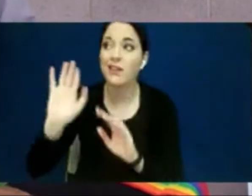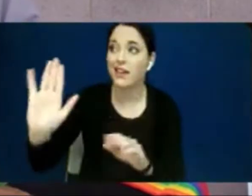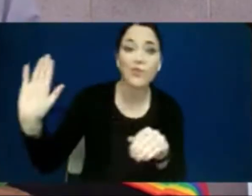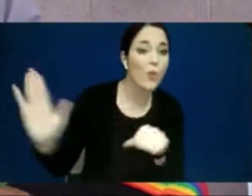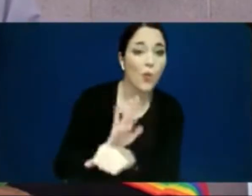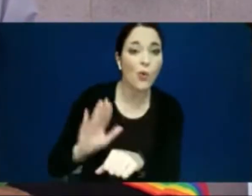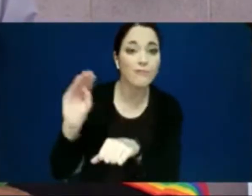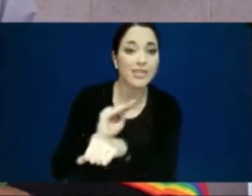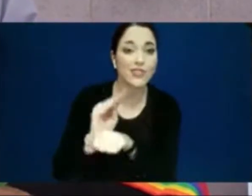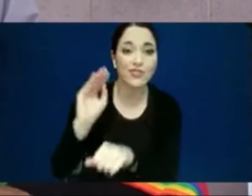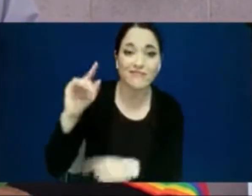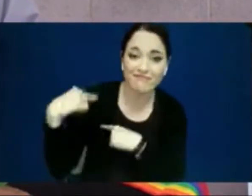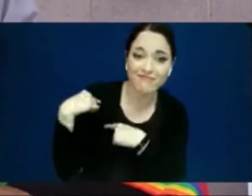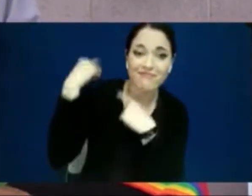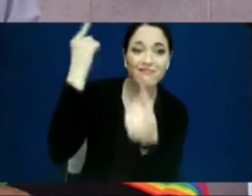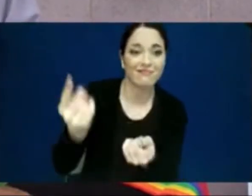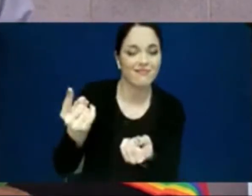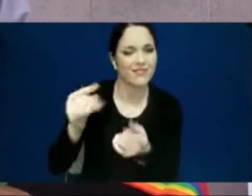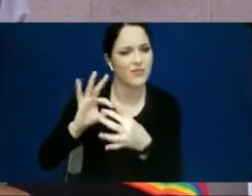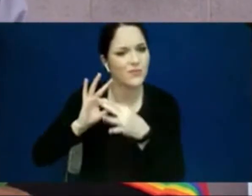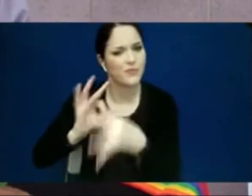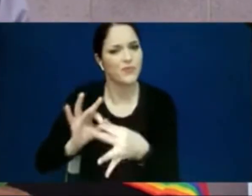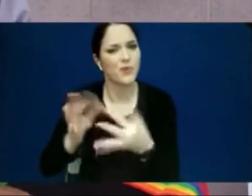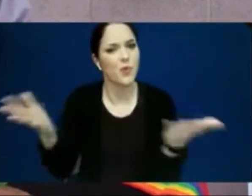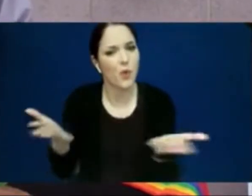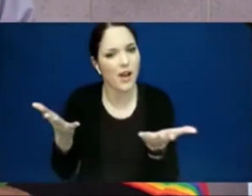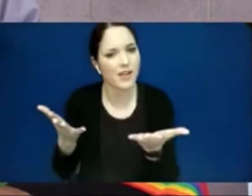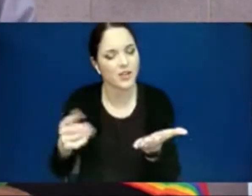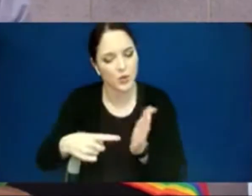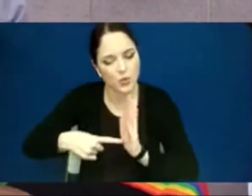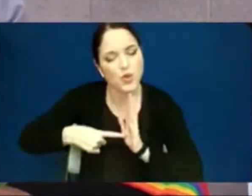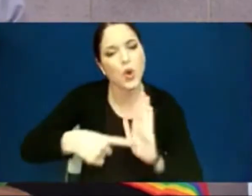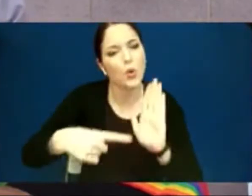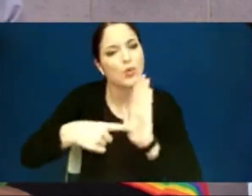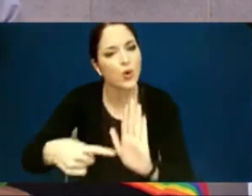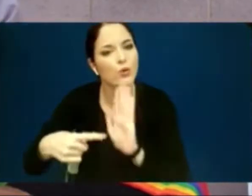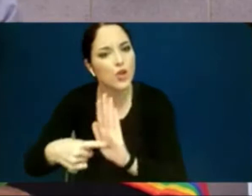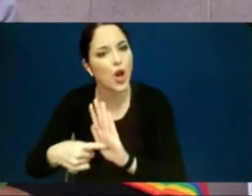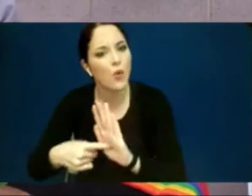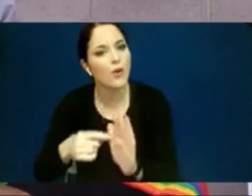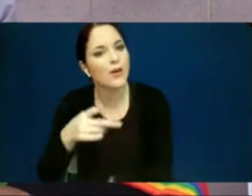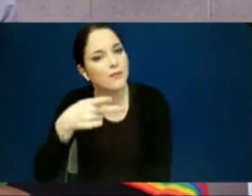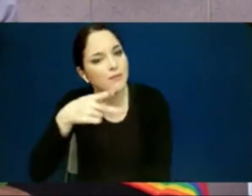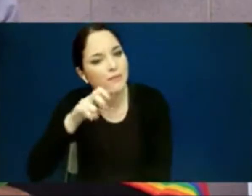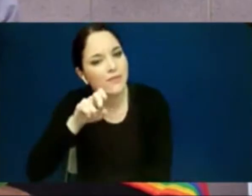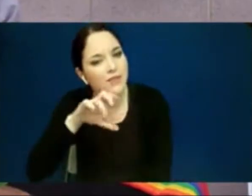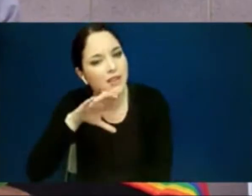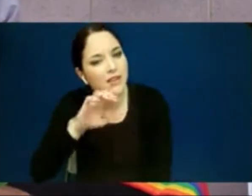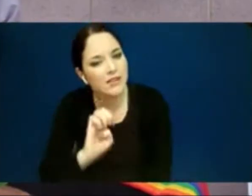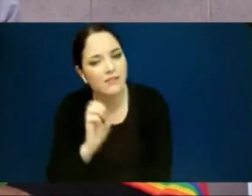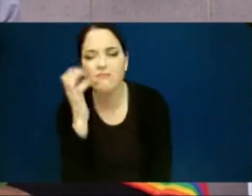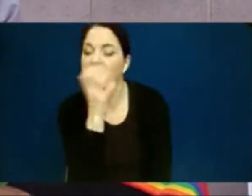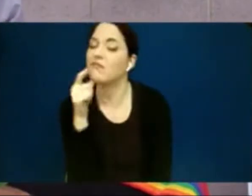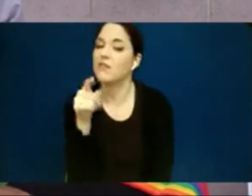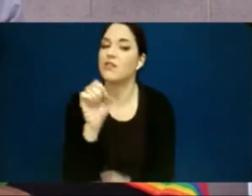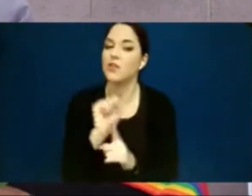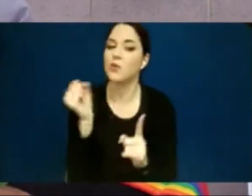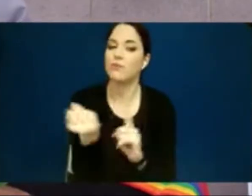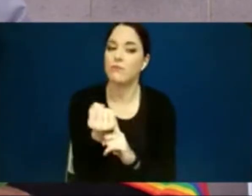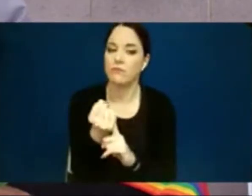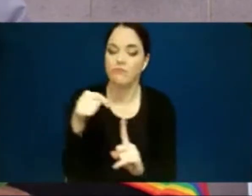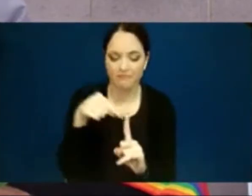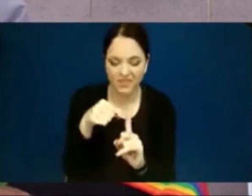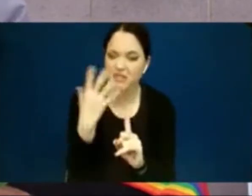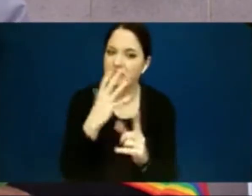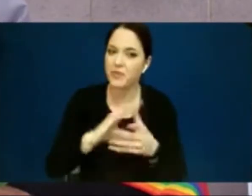the context of elusive peace. And so this story is very important. This story